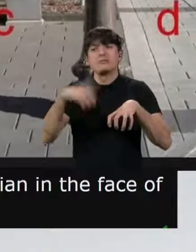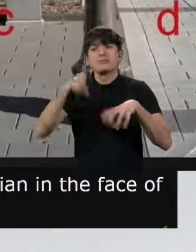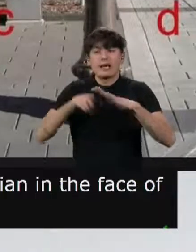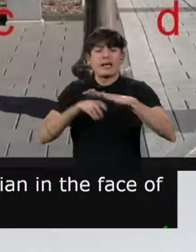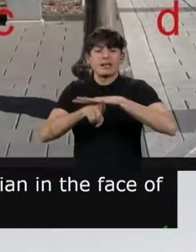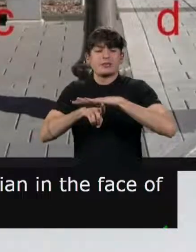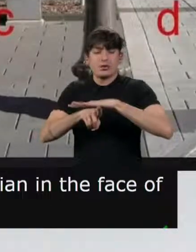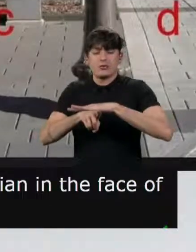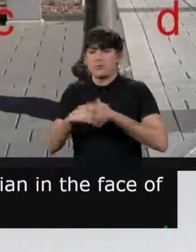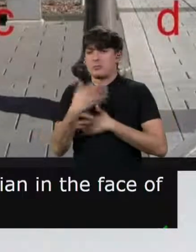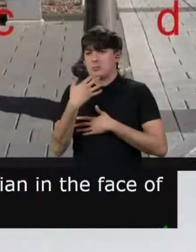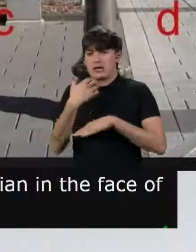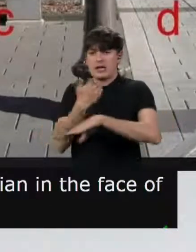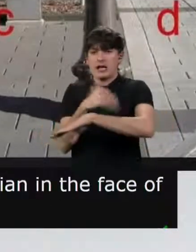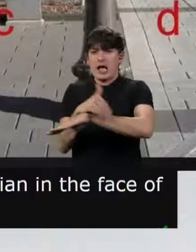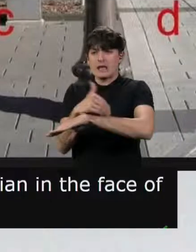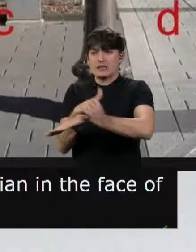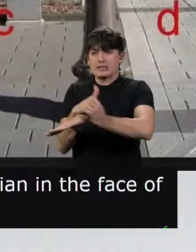into account.